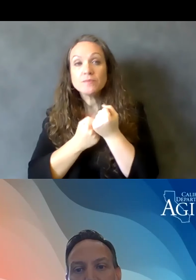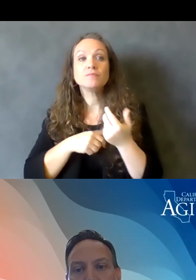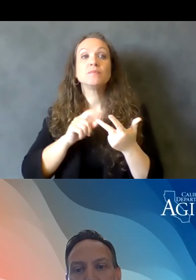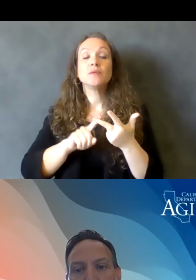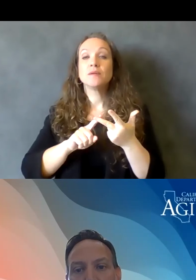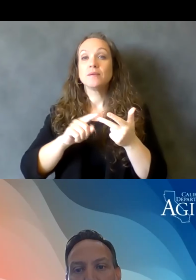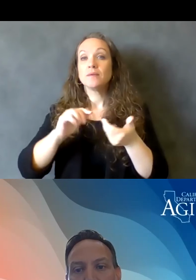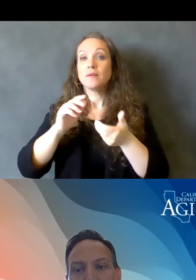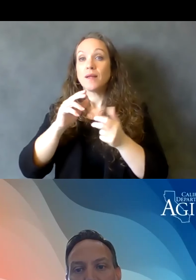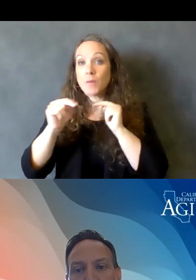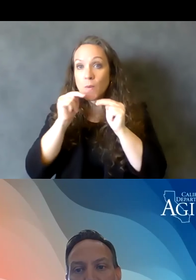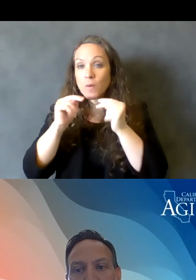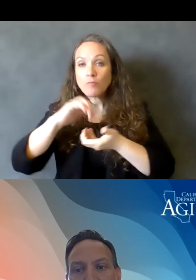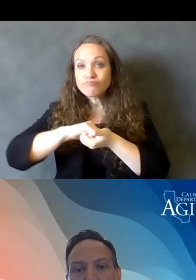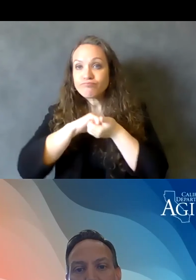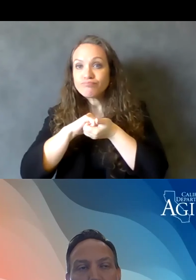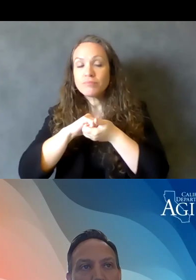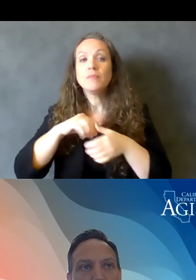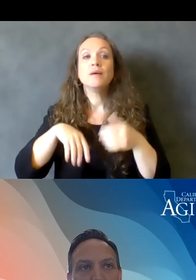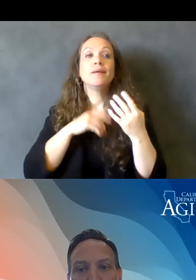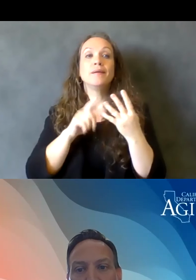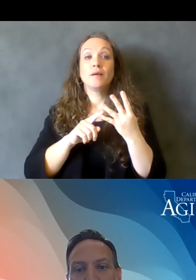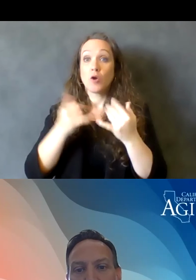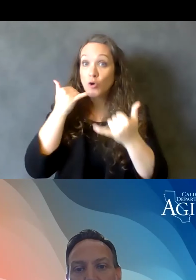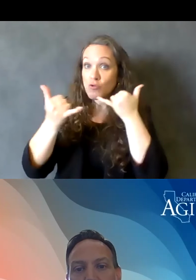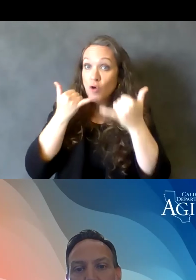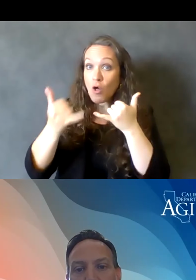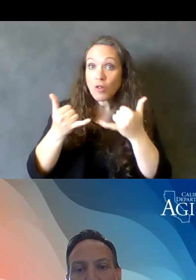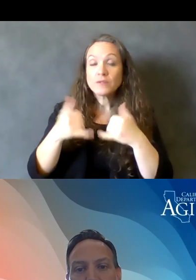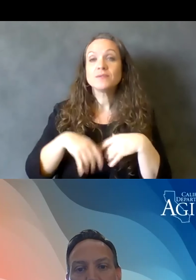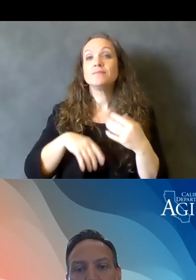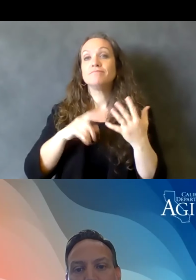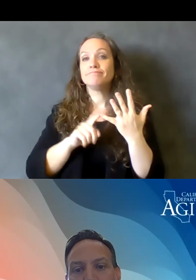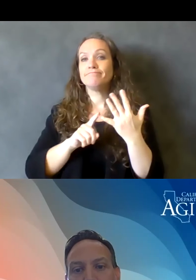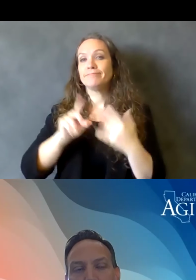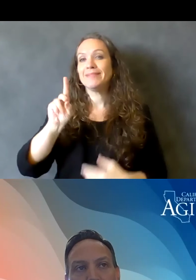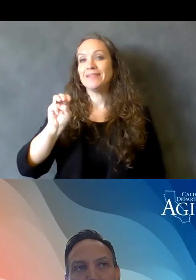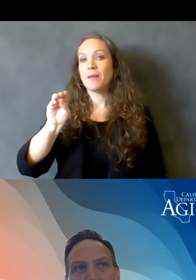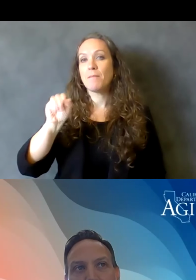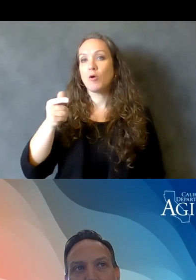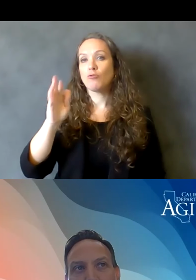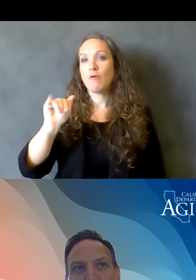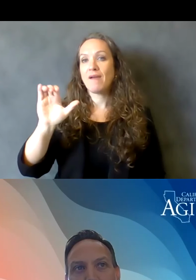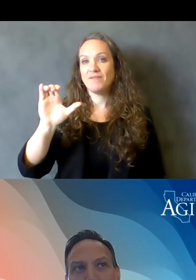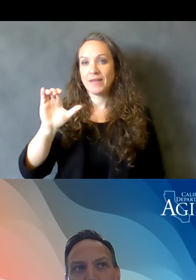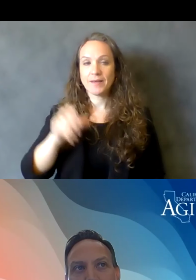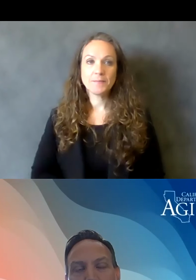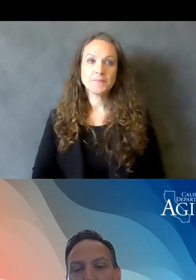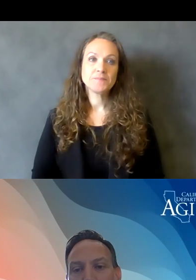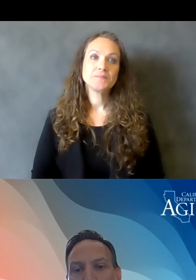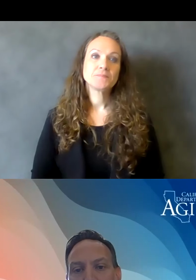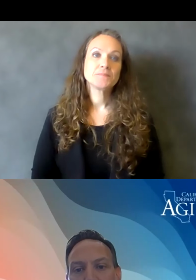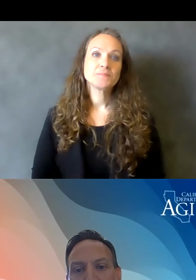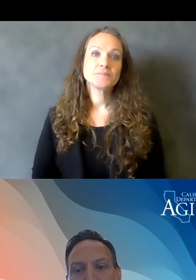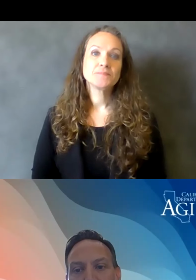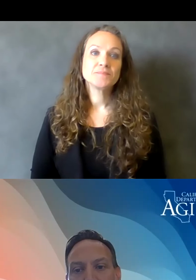crisis line calls received and answered, as well as demographic data for older adults. Next slide.